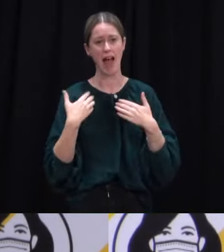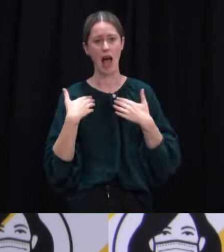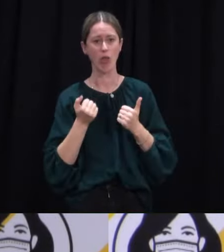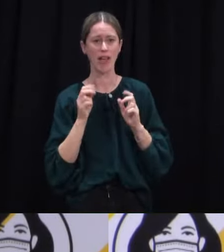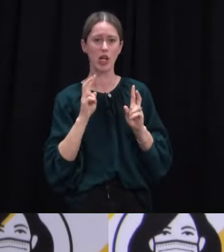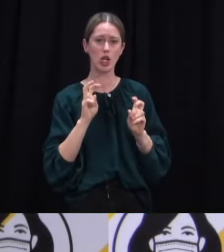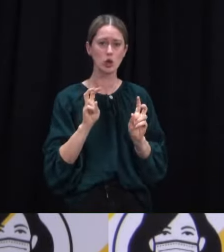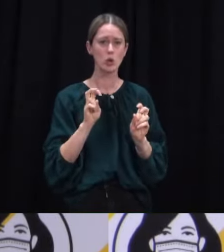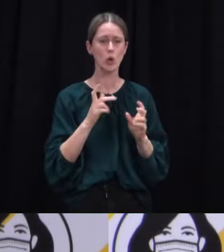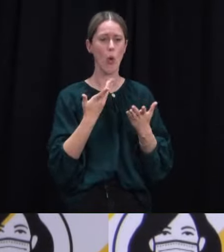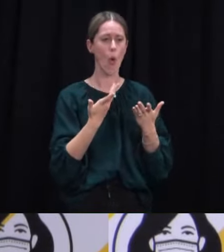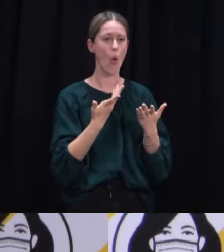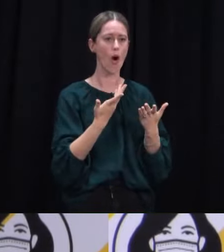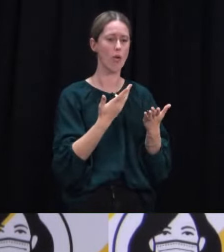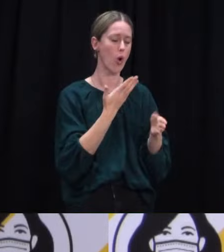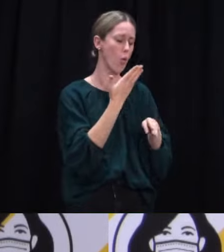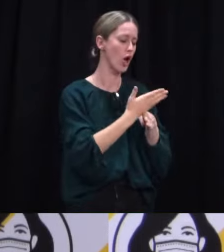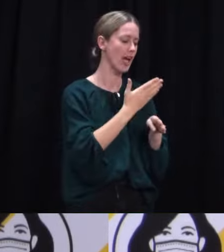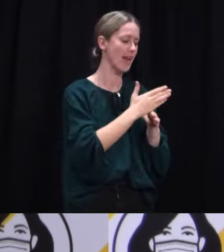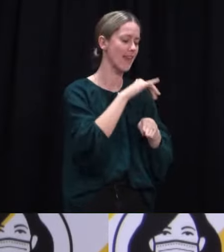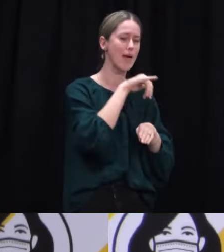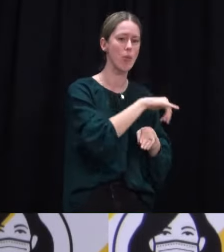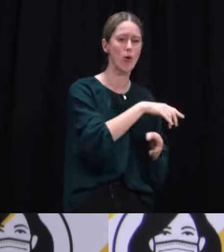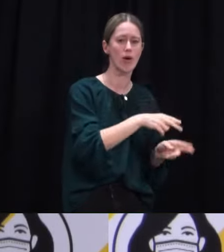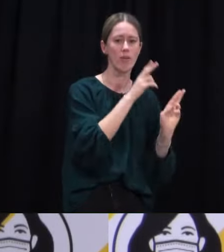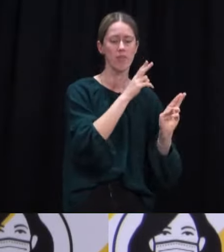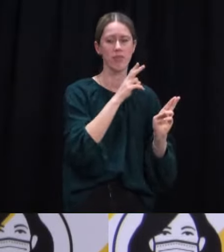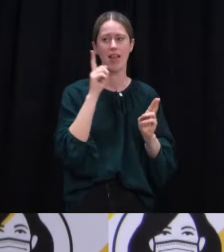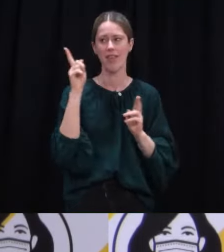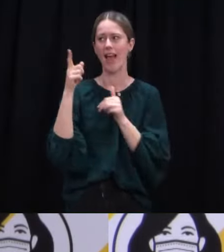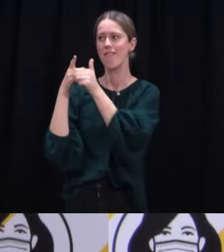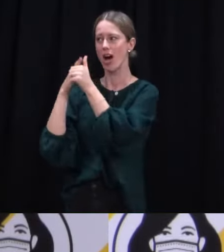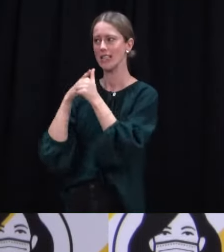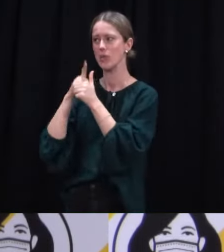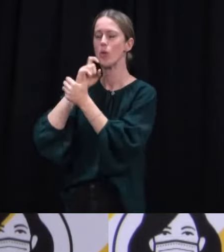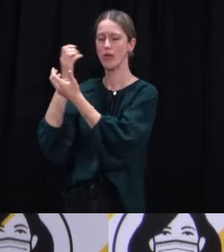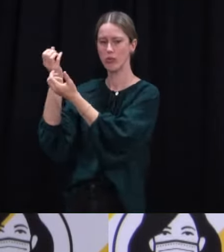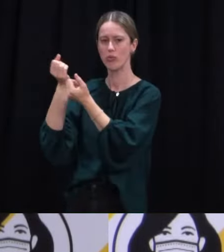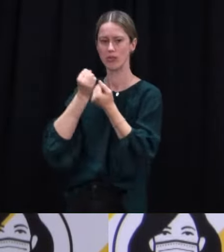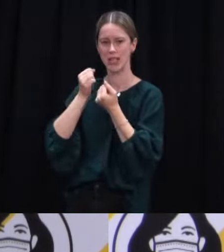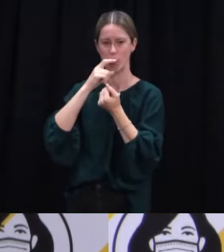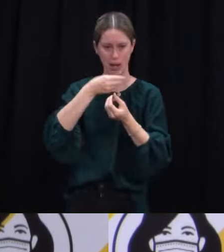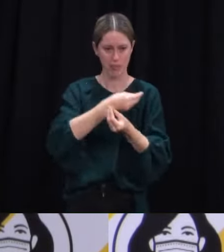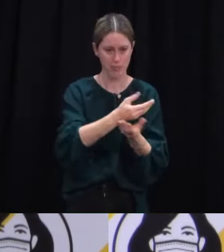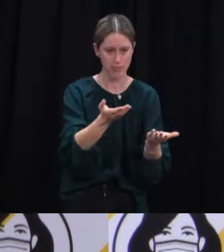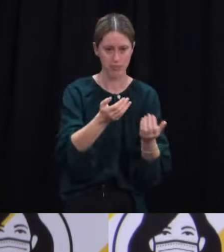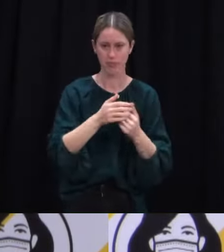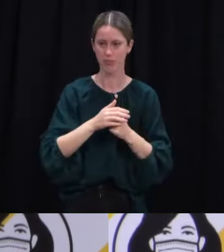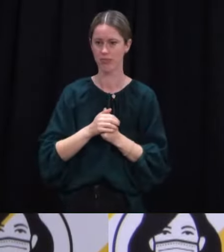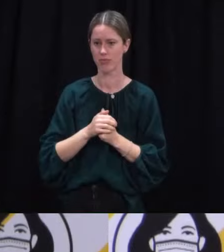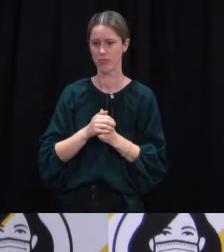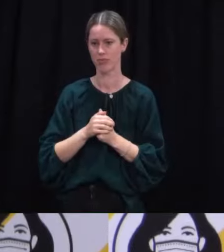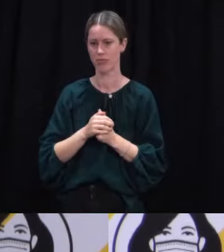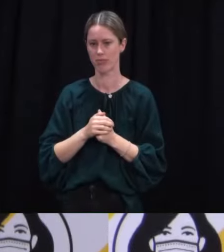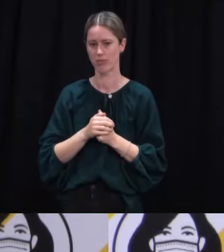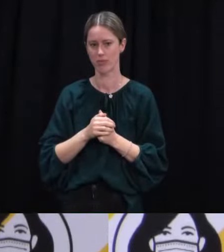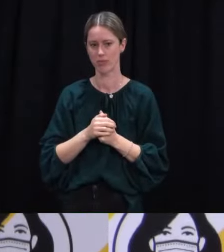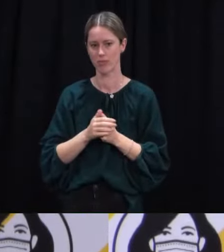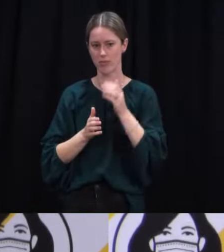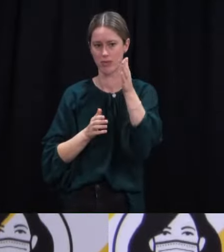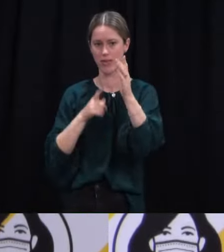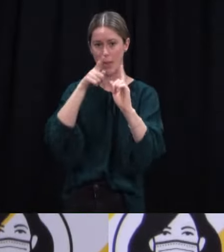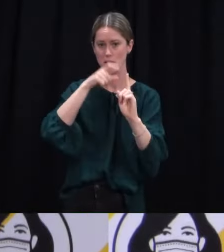be a border worker rather than everybody. So that's the sort of advice we will be able to give this person. Okay, Derek, Joe, Jane, then Mikey. They're really